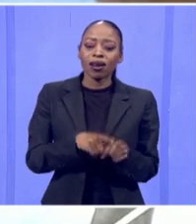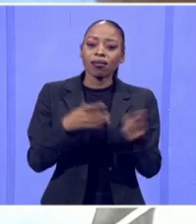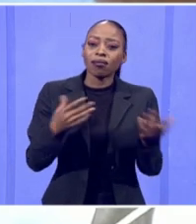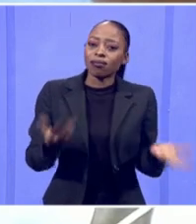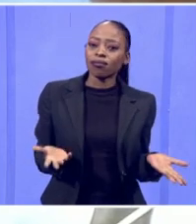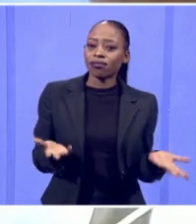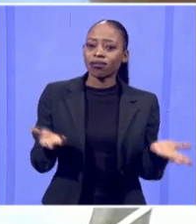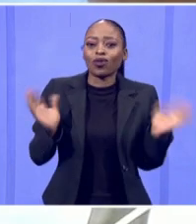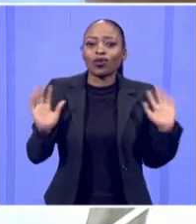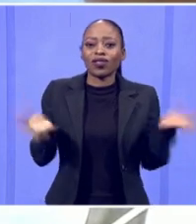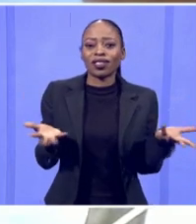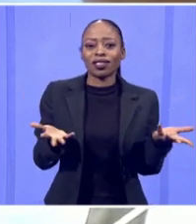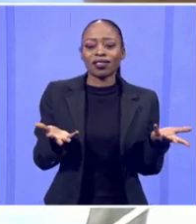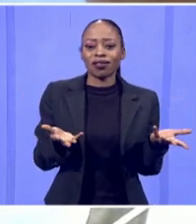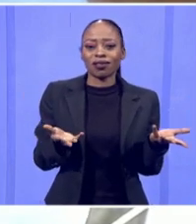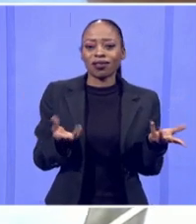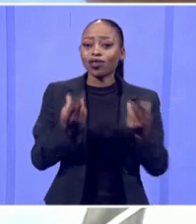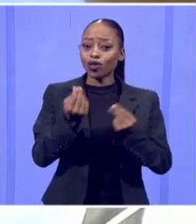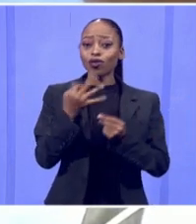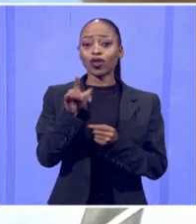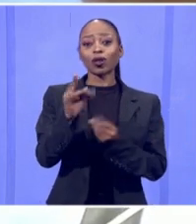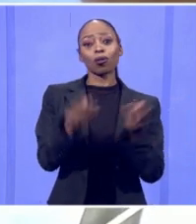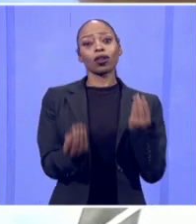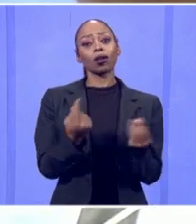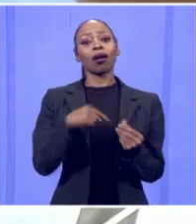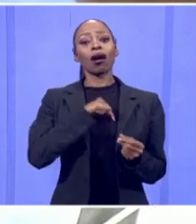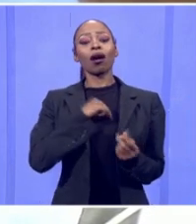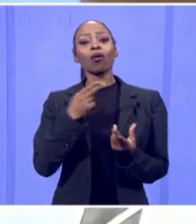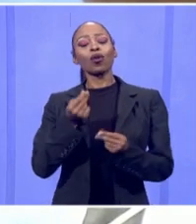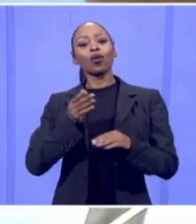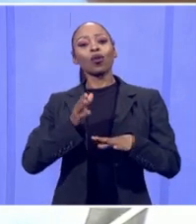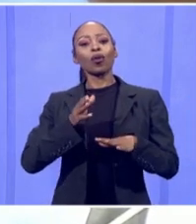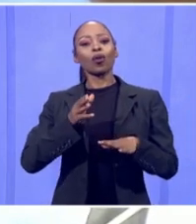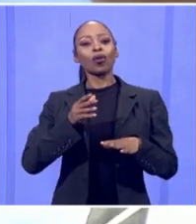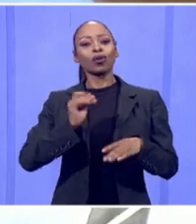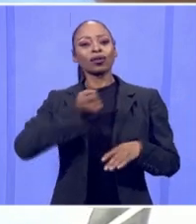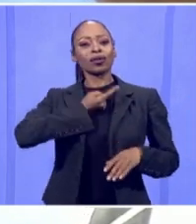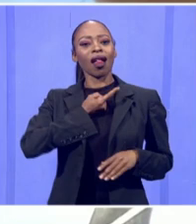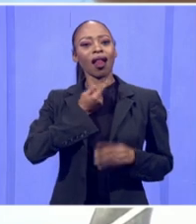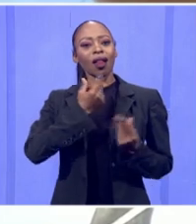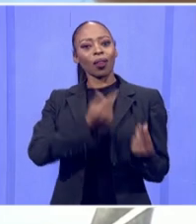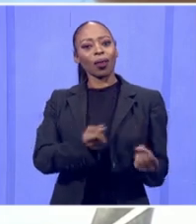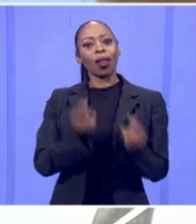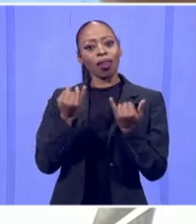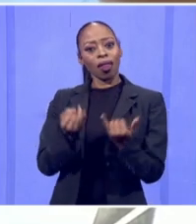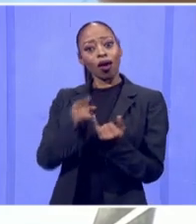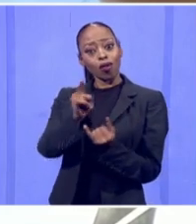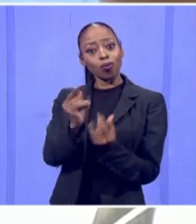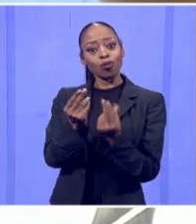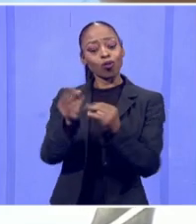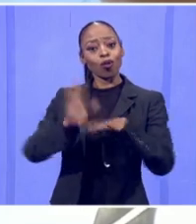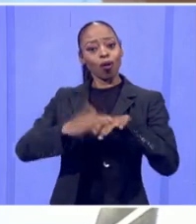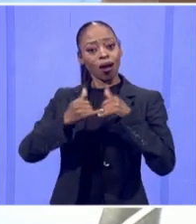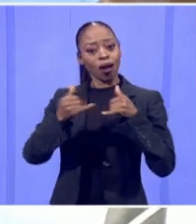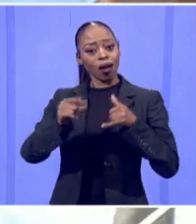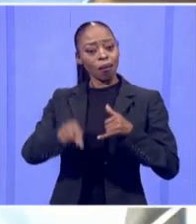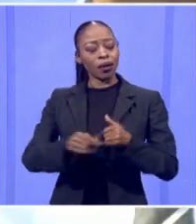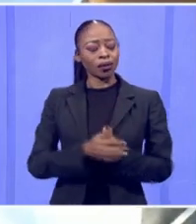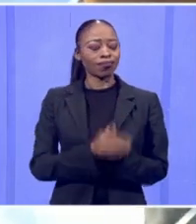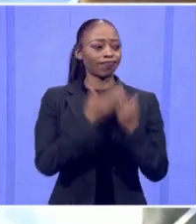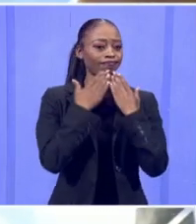we did it for you as our children. Science, manual, nina, yenzeni, online. Thank you, Minister.